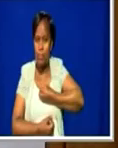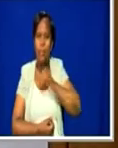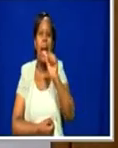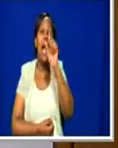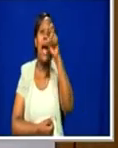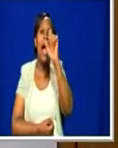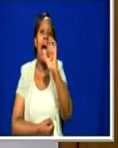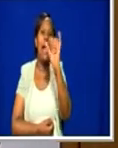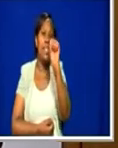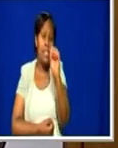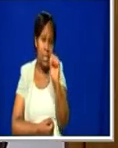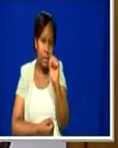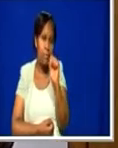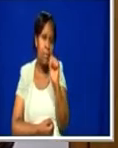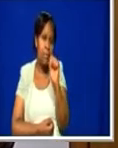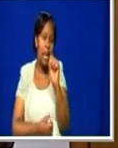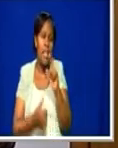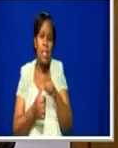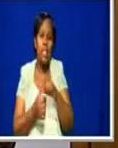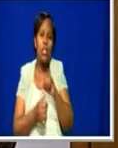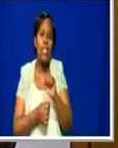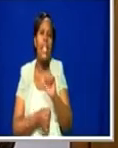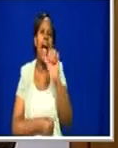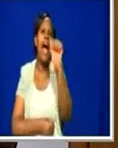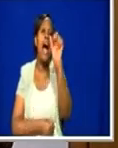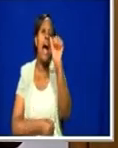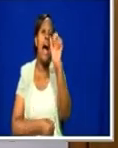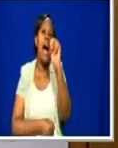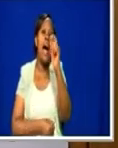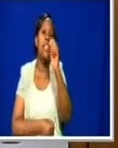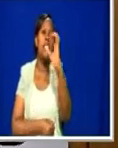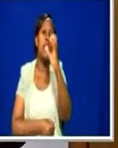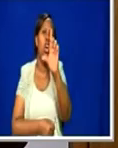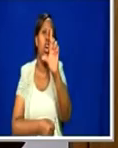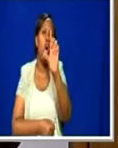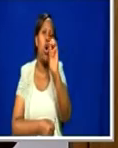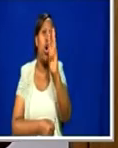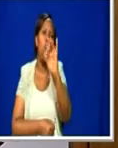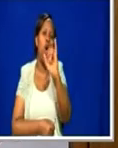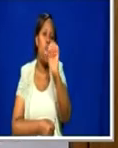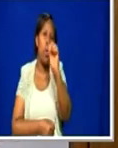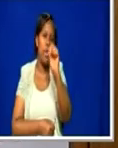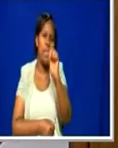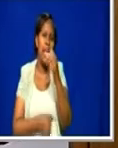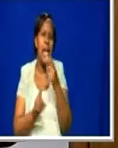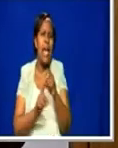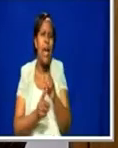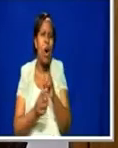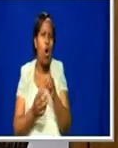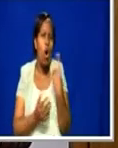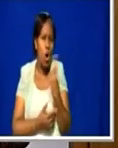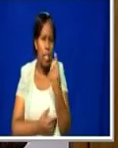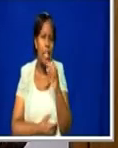axis. So they rotate, and they rotate in an anti-clockwise direction, except for Venus and